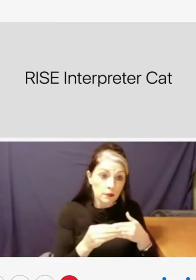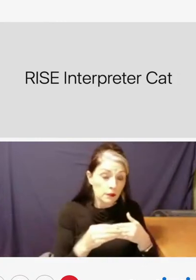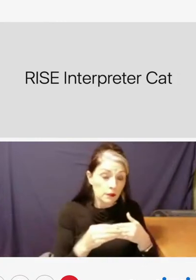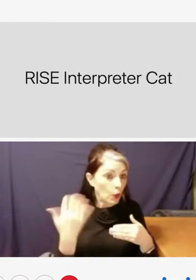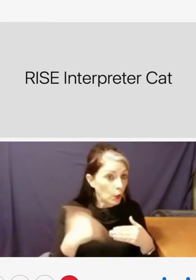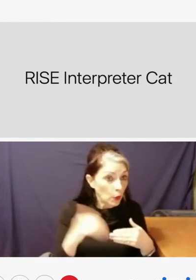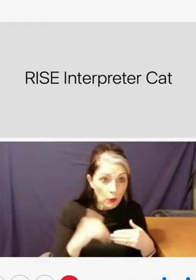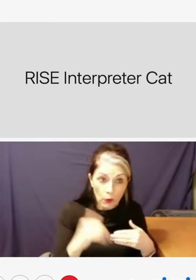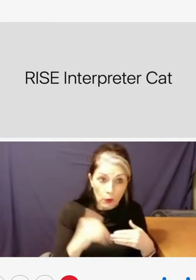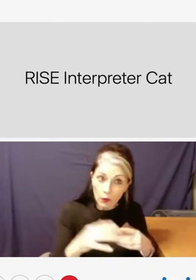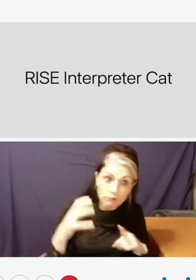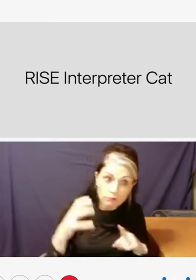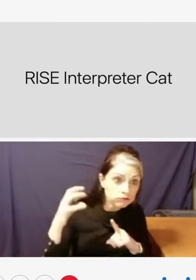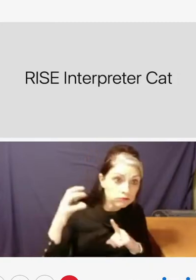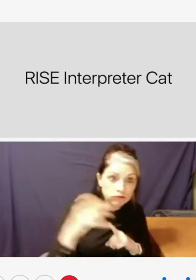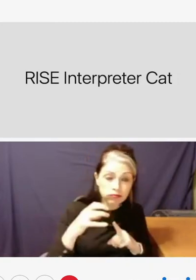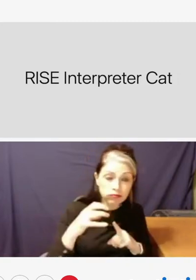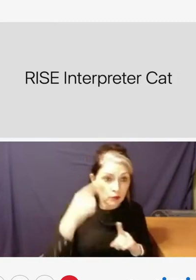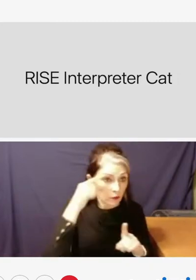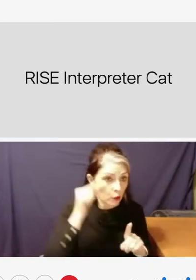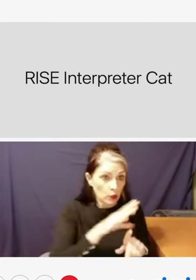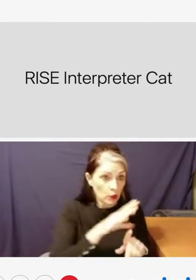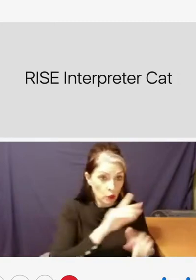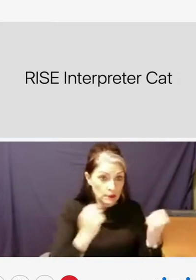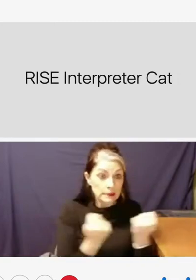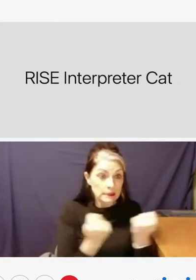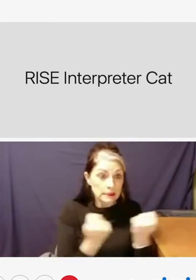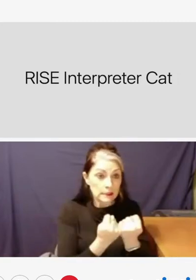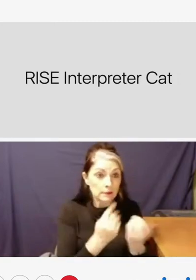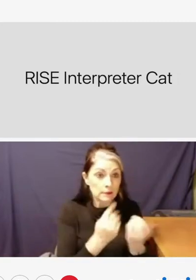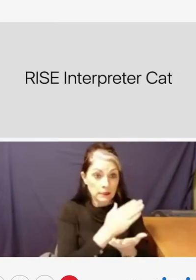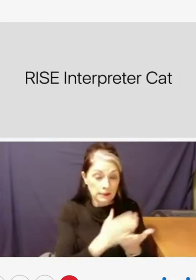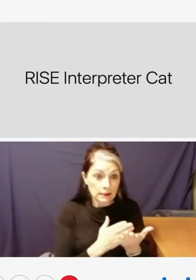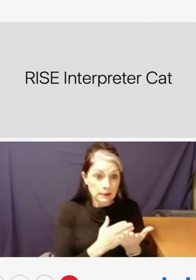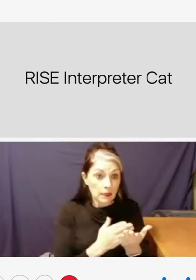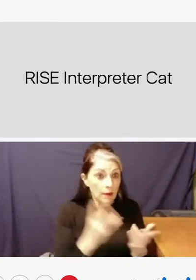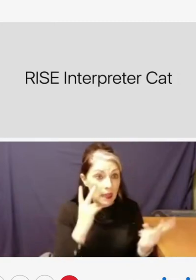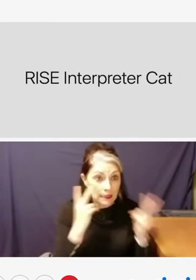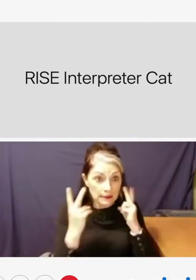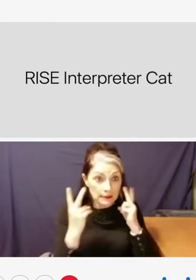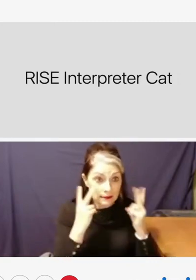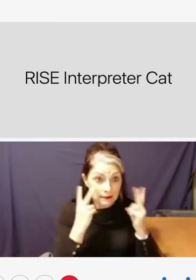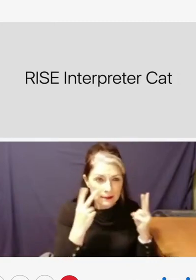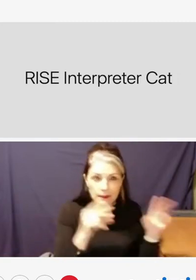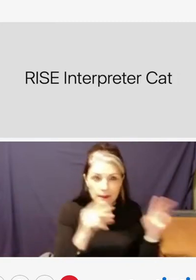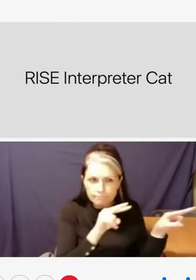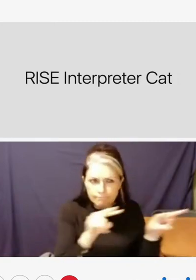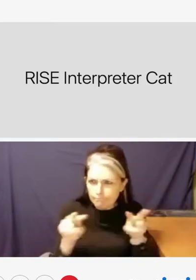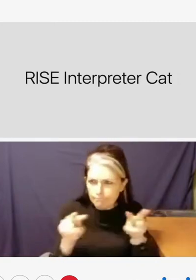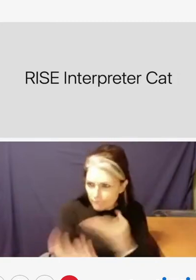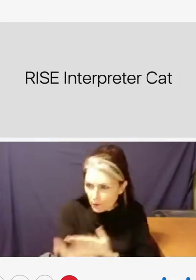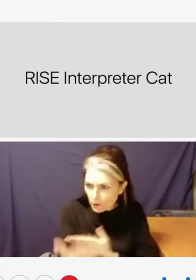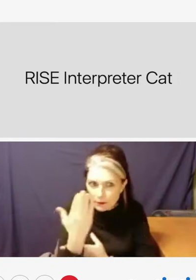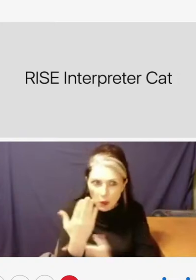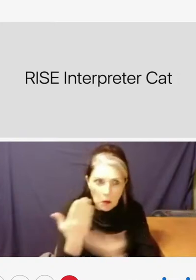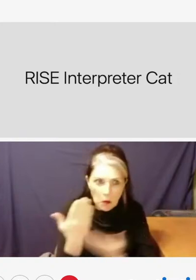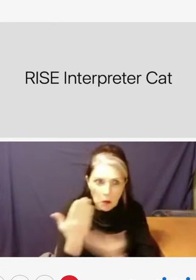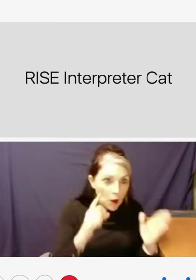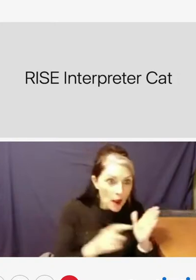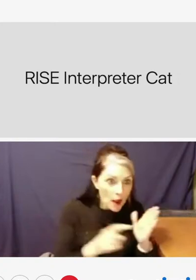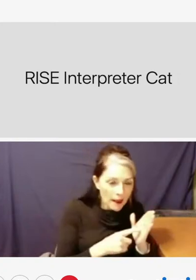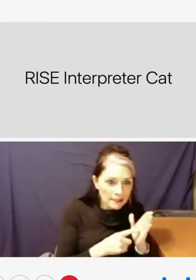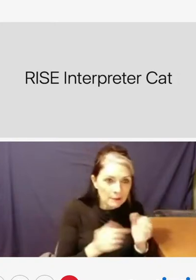Castro and your team I know some of them here I see some fam faces from this morning they might not recognize me without my bullet Pro best